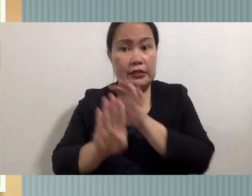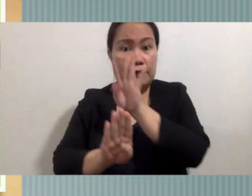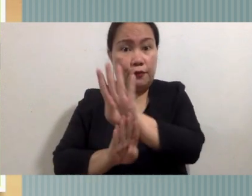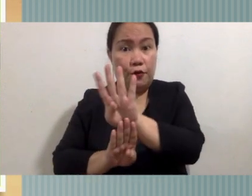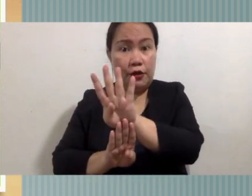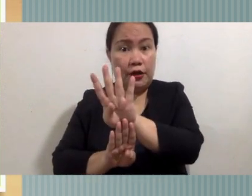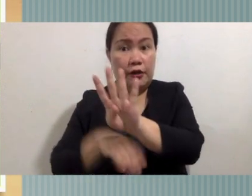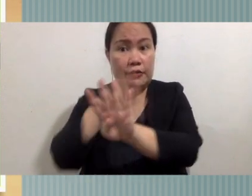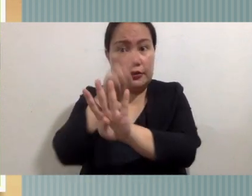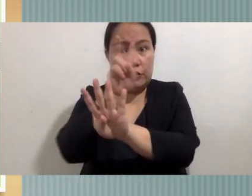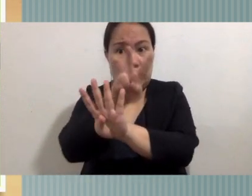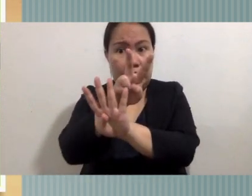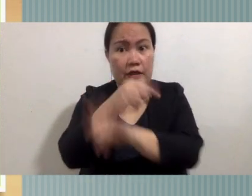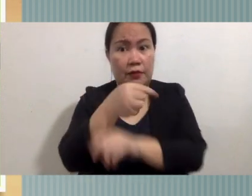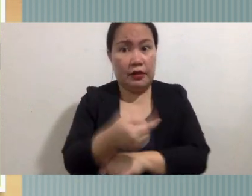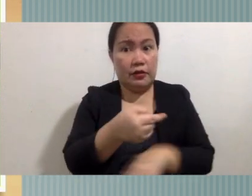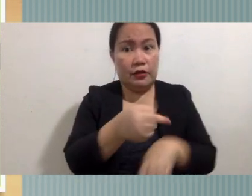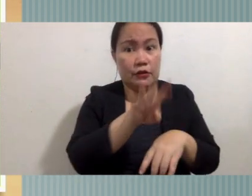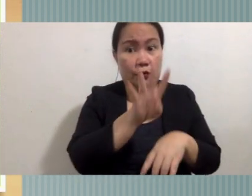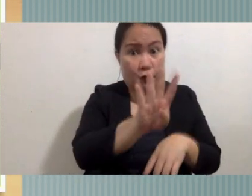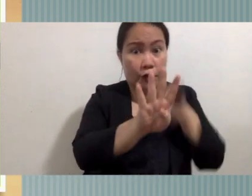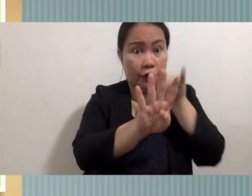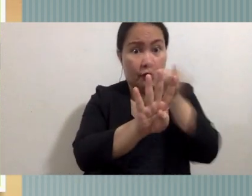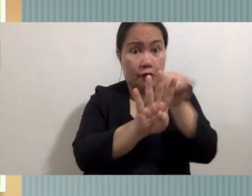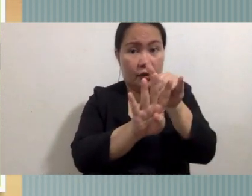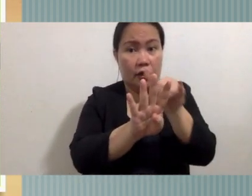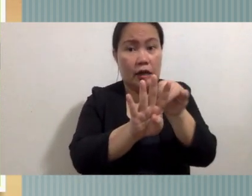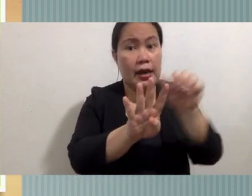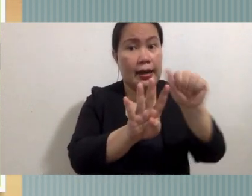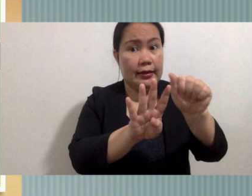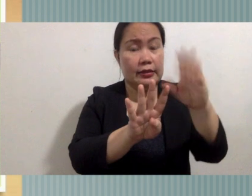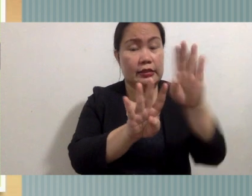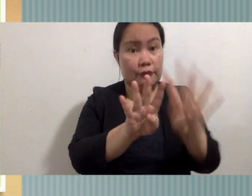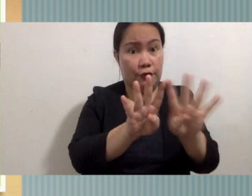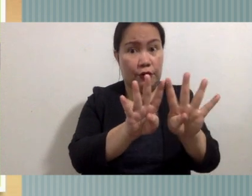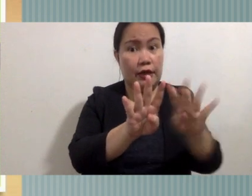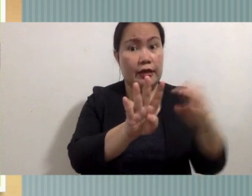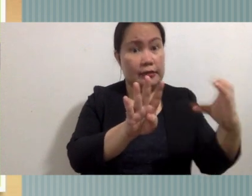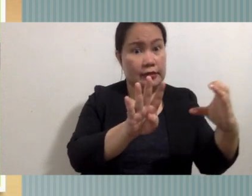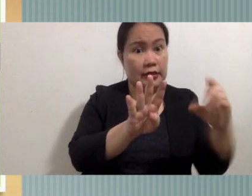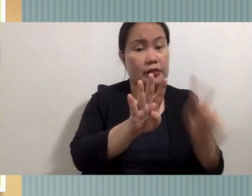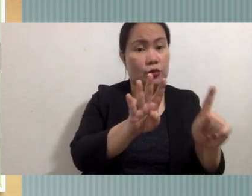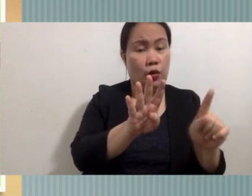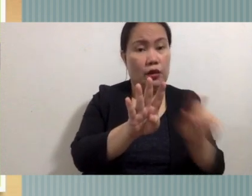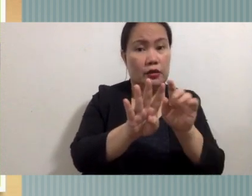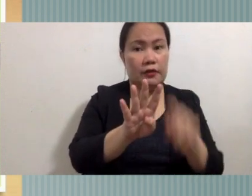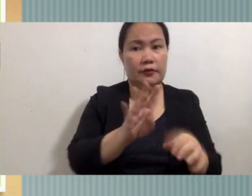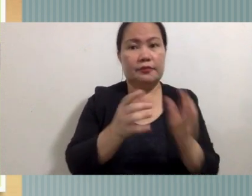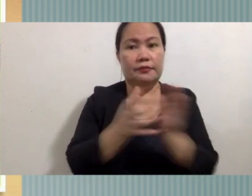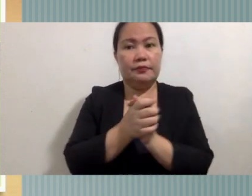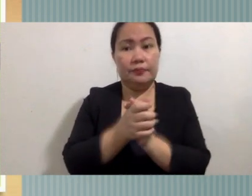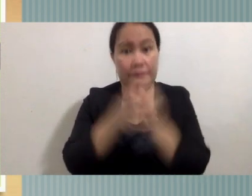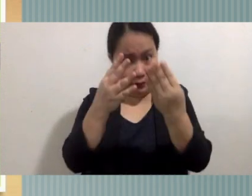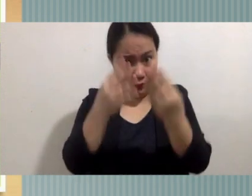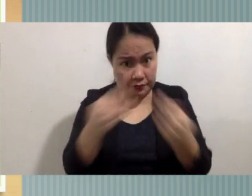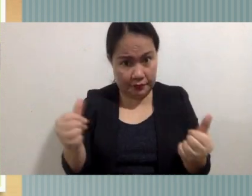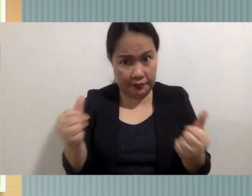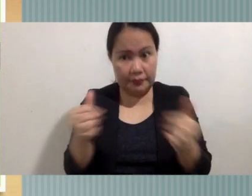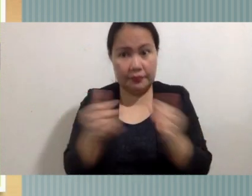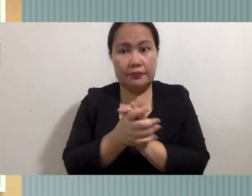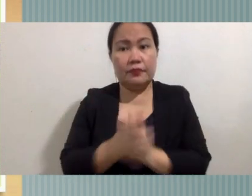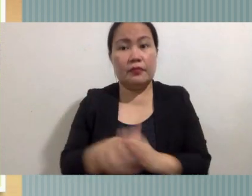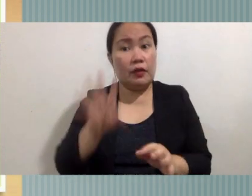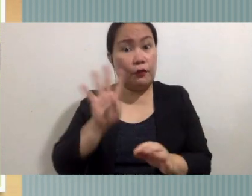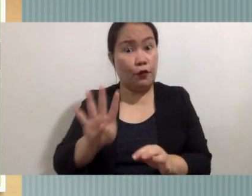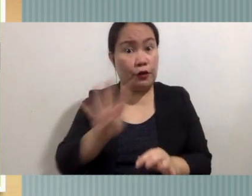so we will have 4 squared. Our 4, just copy 4, and then our a is 4, and then c is 1.